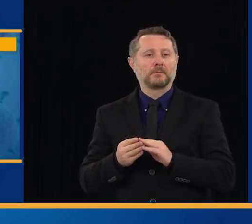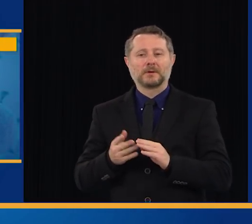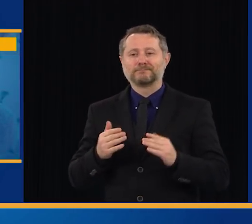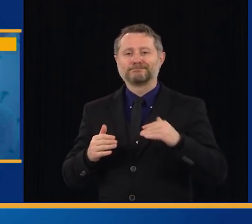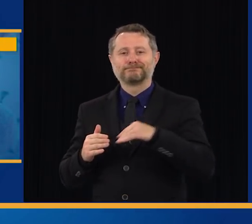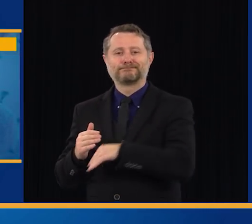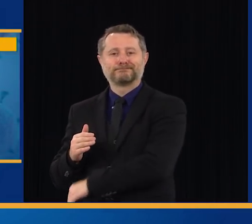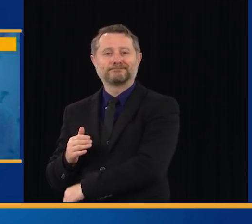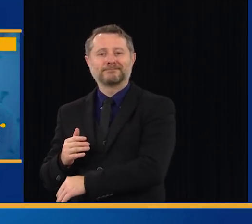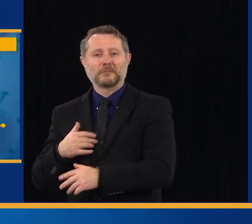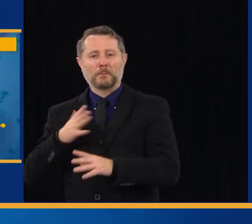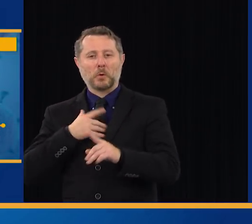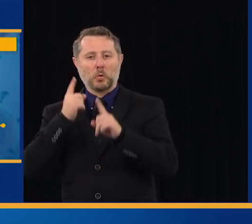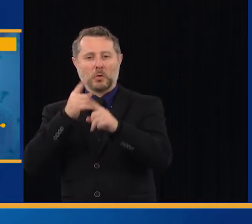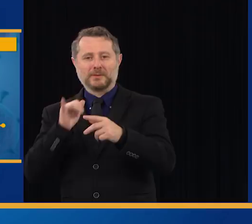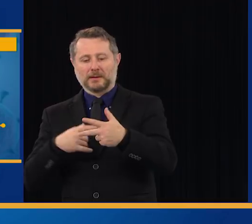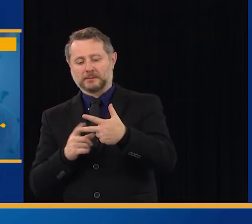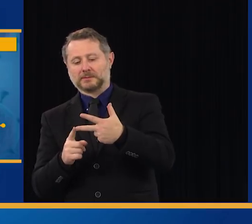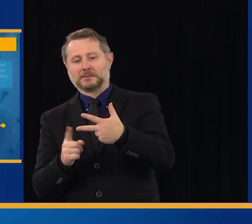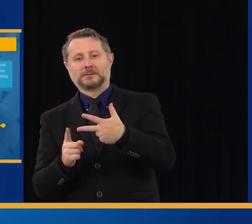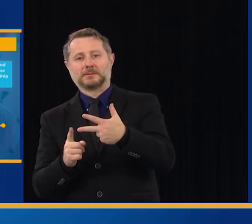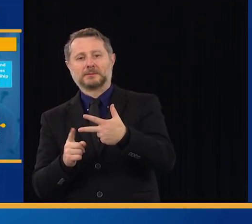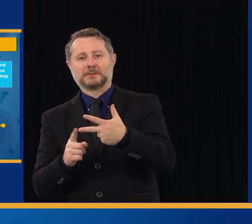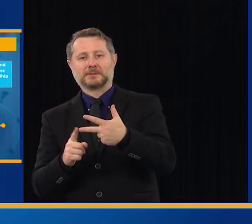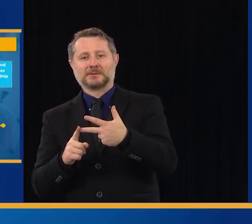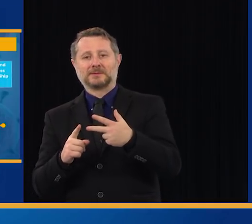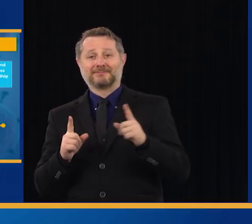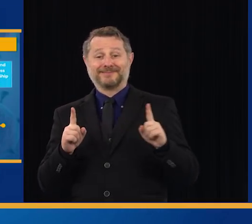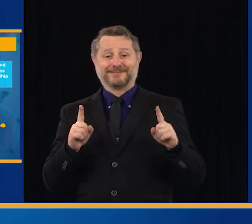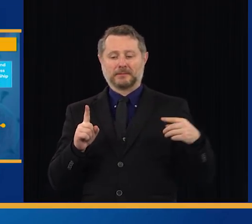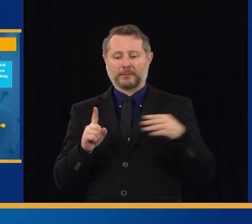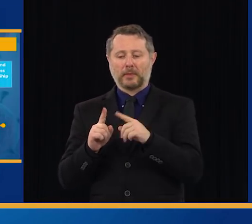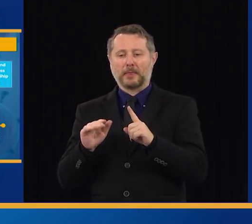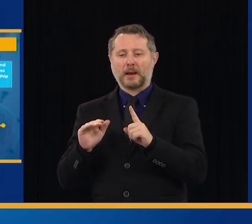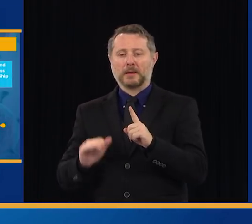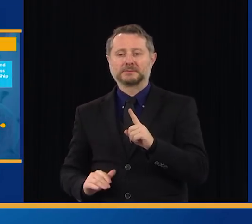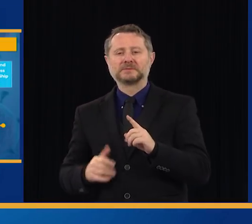for. Just to belabor this one more point,